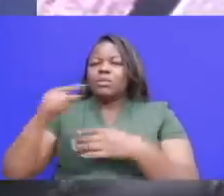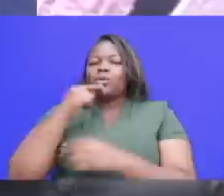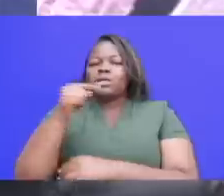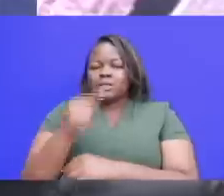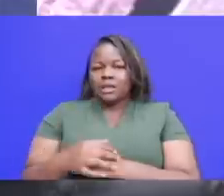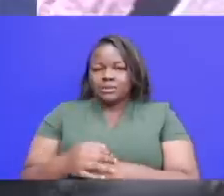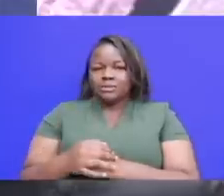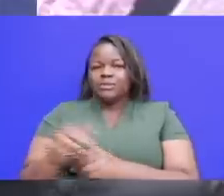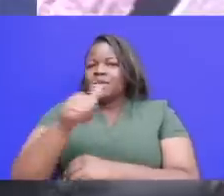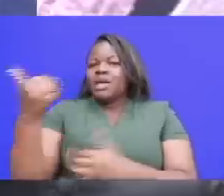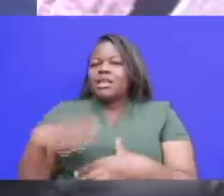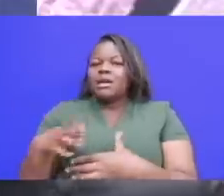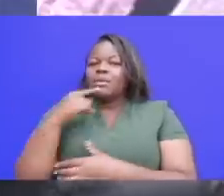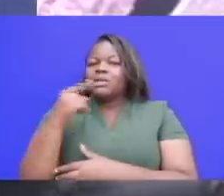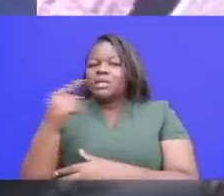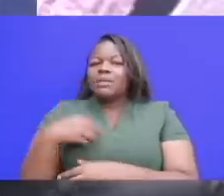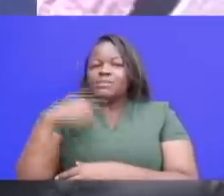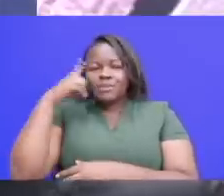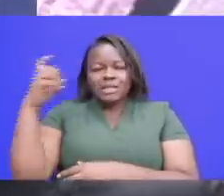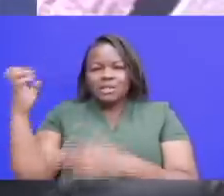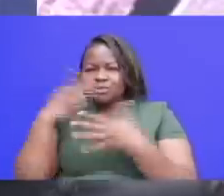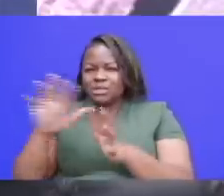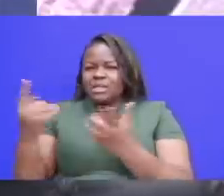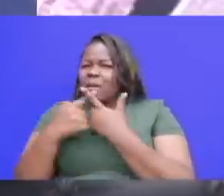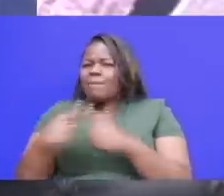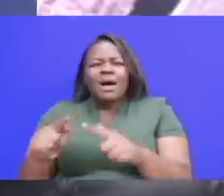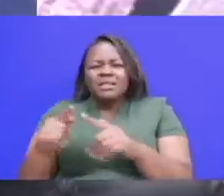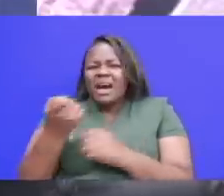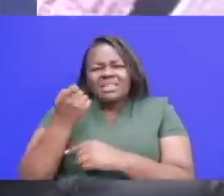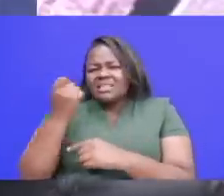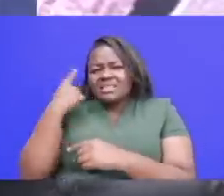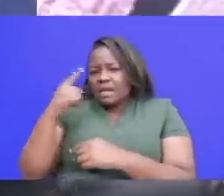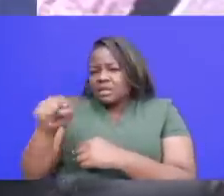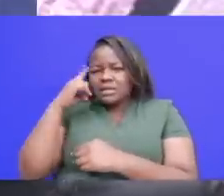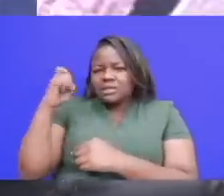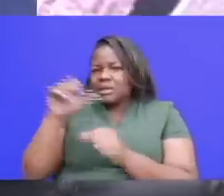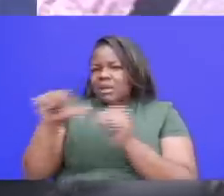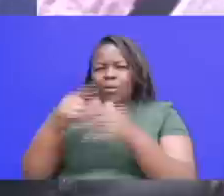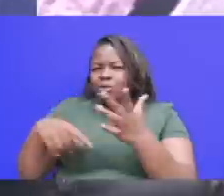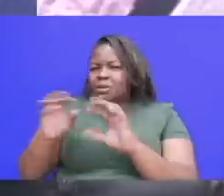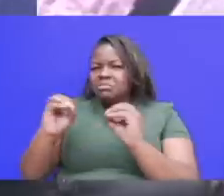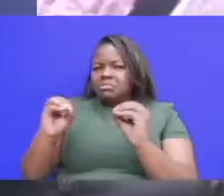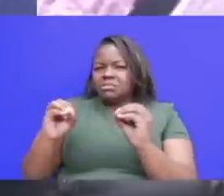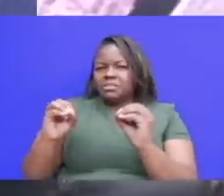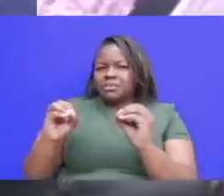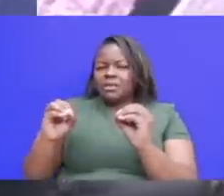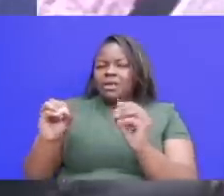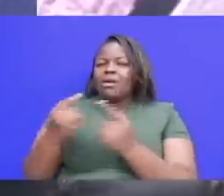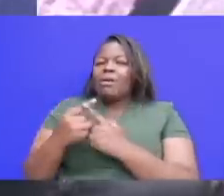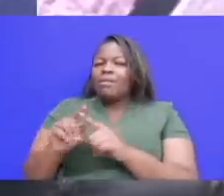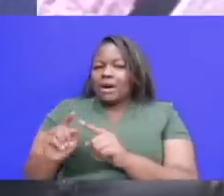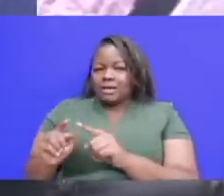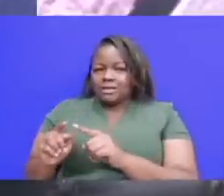Some people say, I dreamt, and you know, I can't really figure out what the interpretation of this dream is about. But of